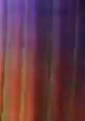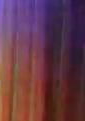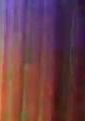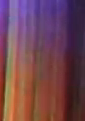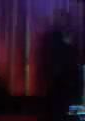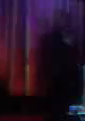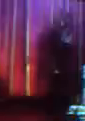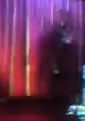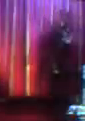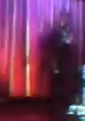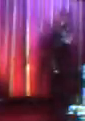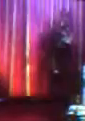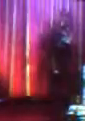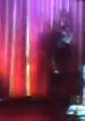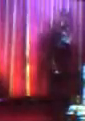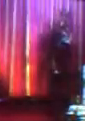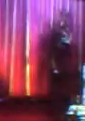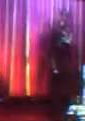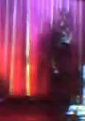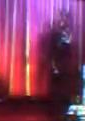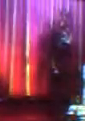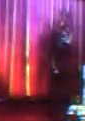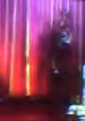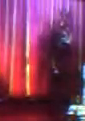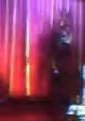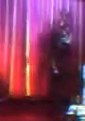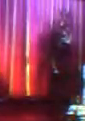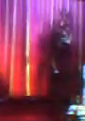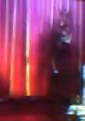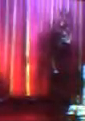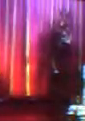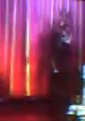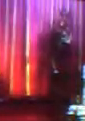Speaker. The Honourable Member for Scarlett.